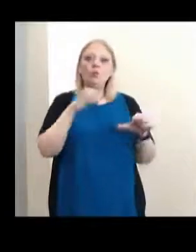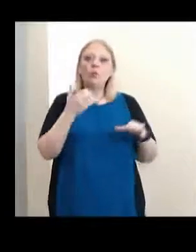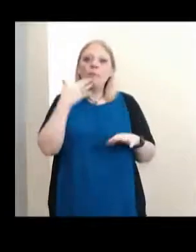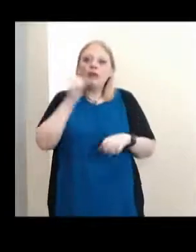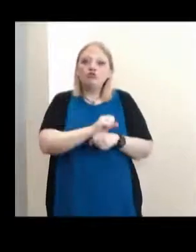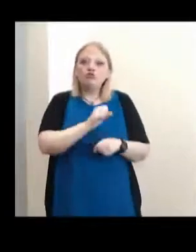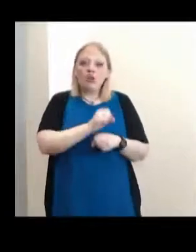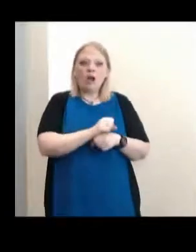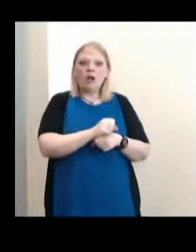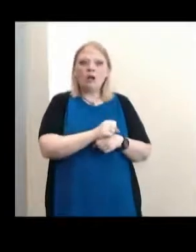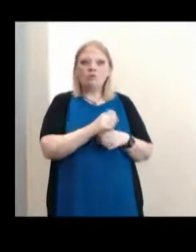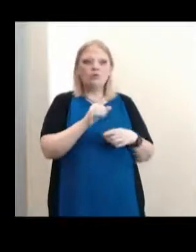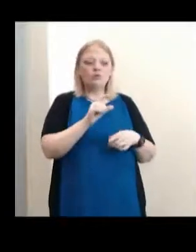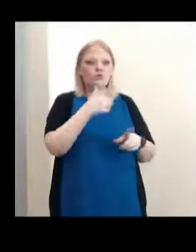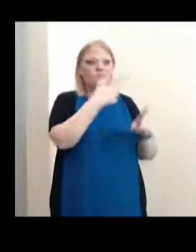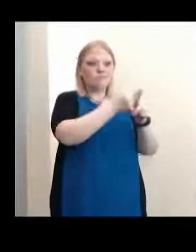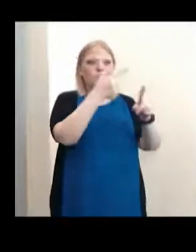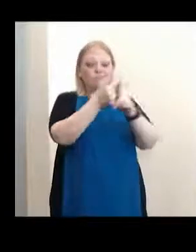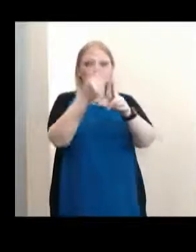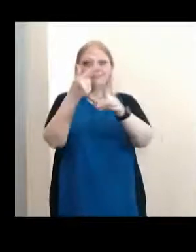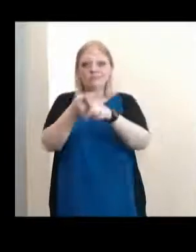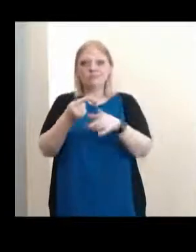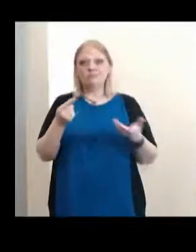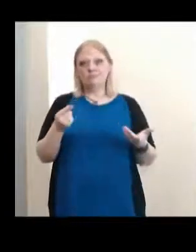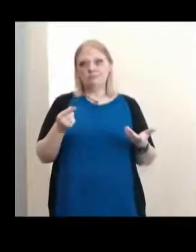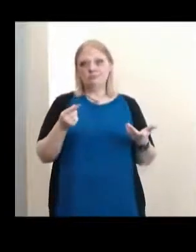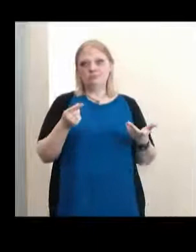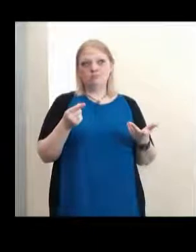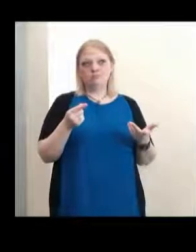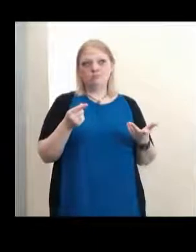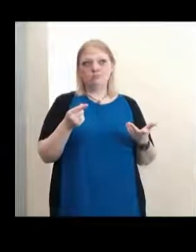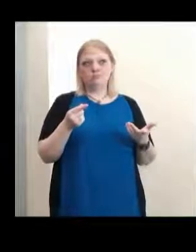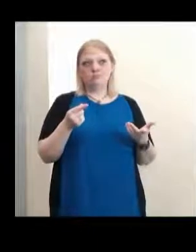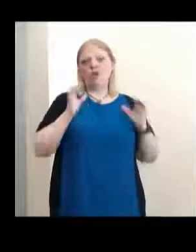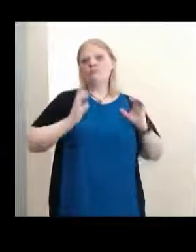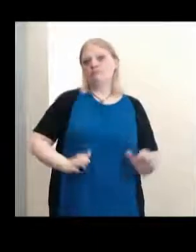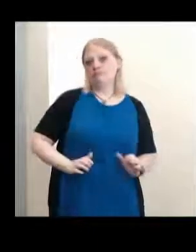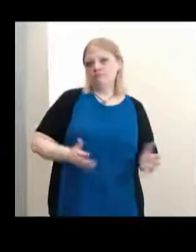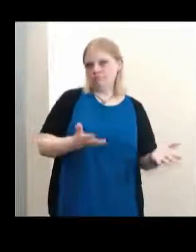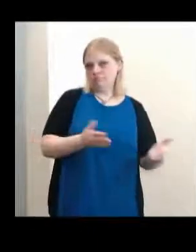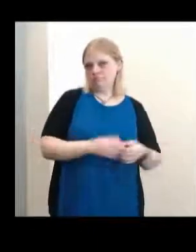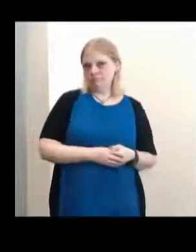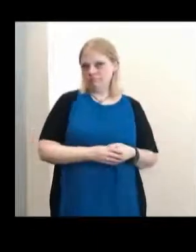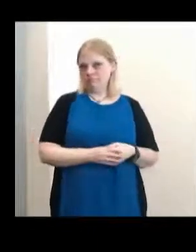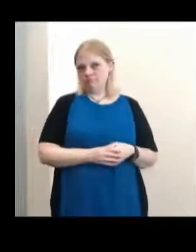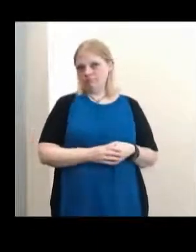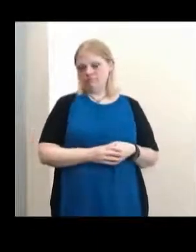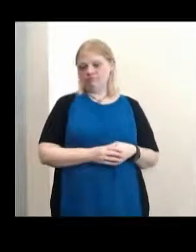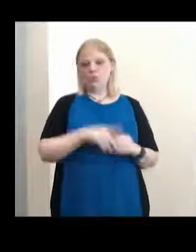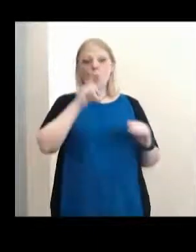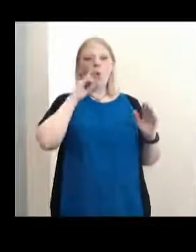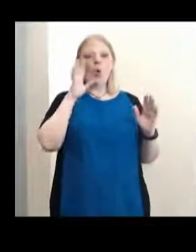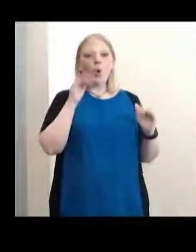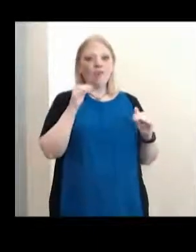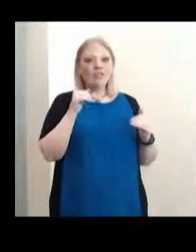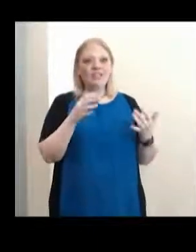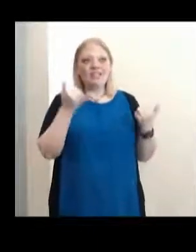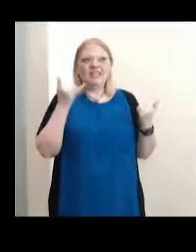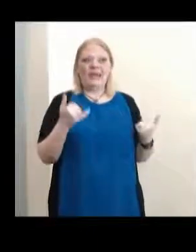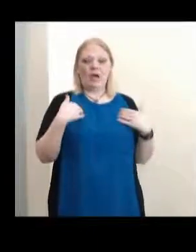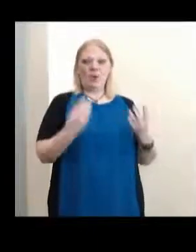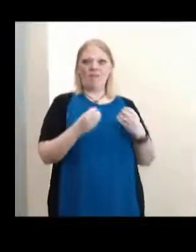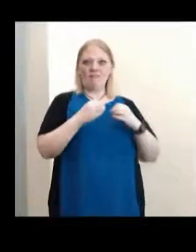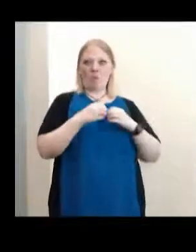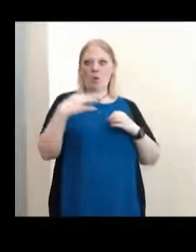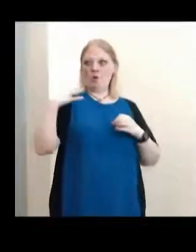of getting vaccines in and into the arms of our constituents. So hopefully, now that there's more eligibility,